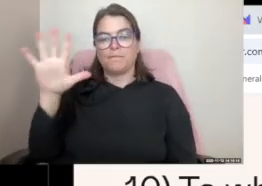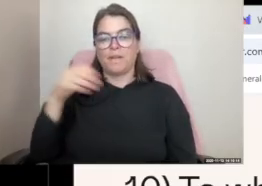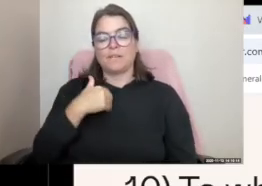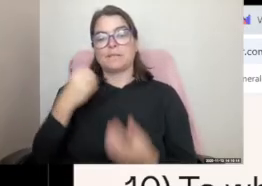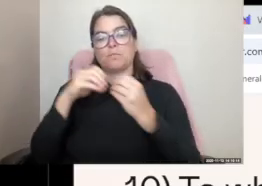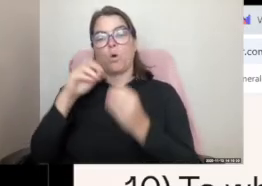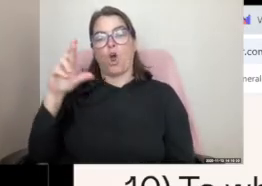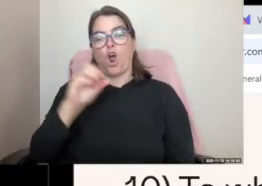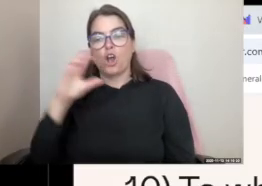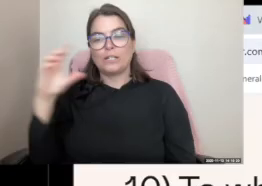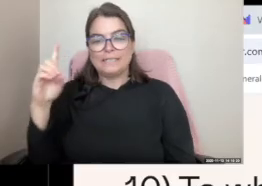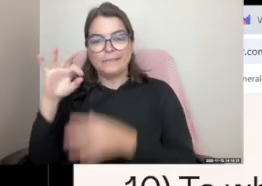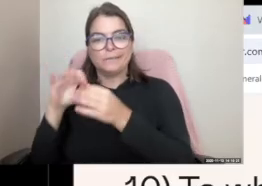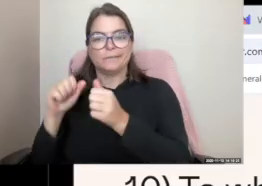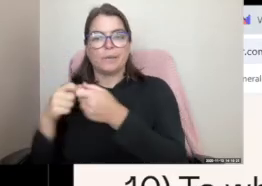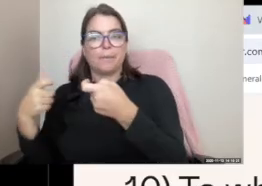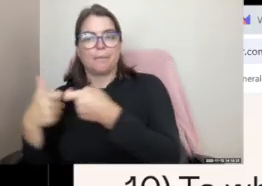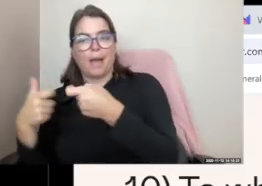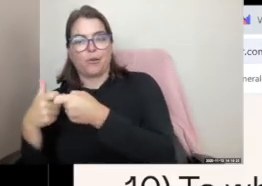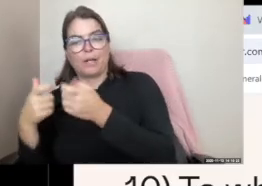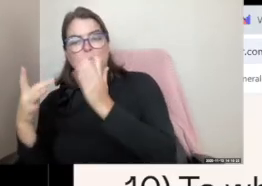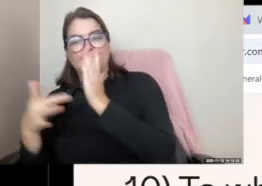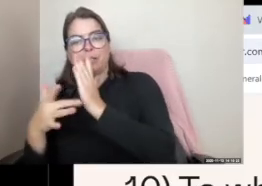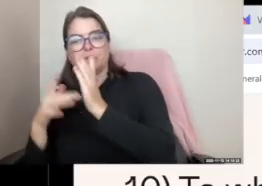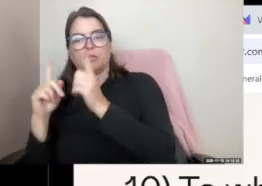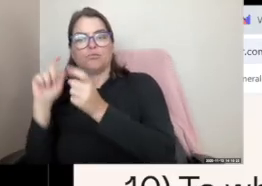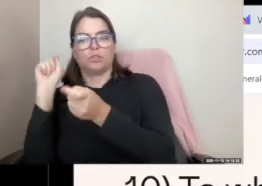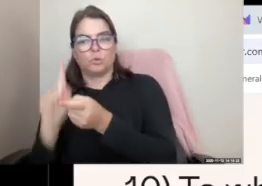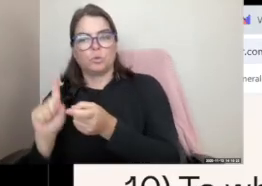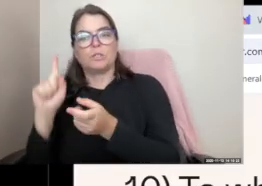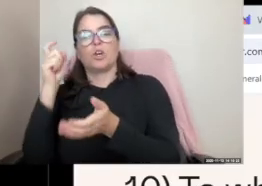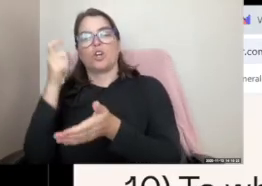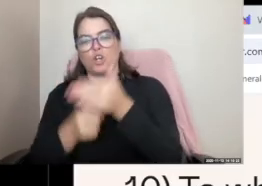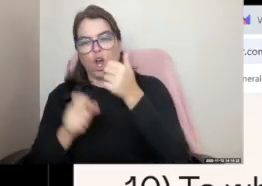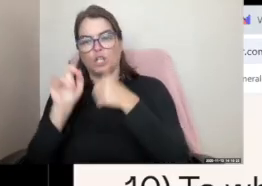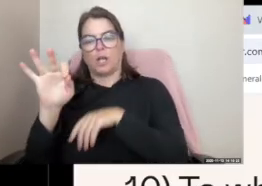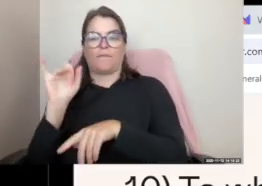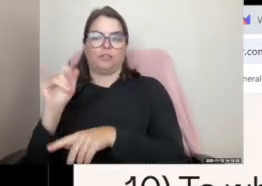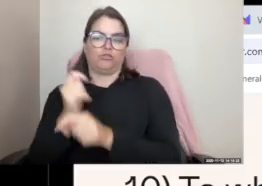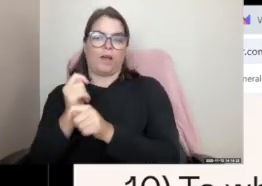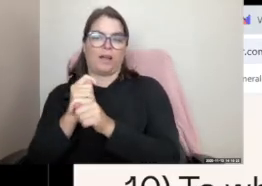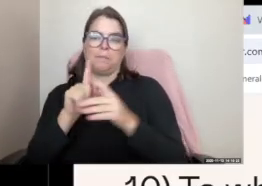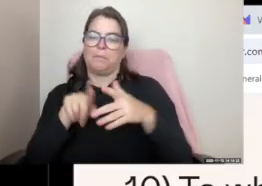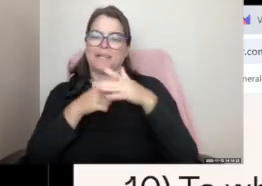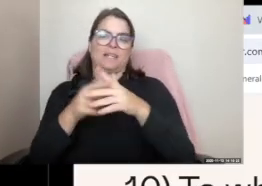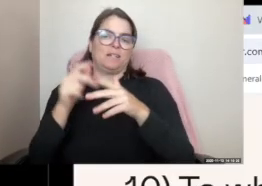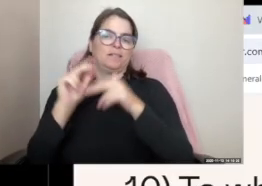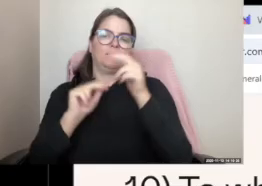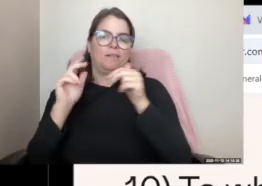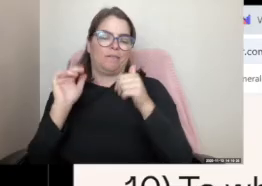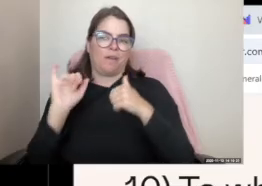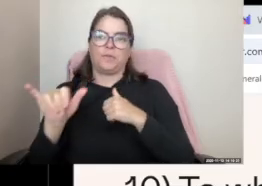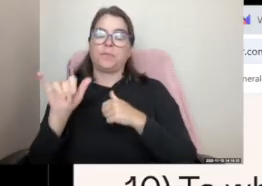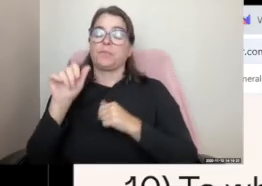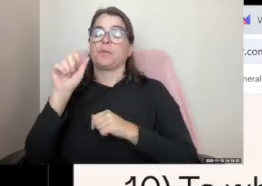HVIP funds, but programs like SHIFT, having more conversations with the CEC. Maybe Epic 5 has